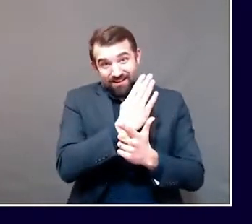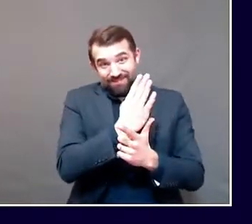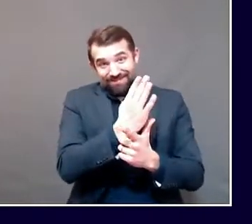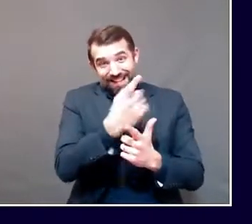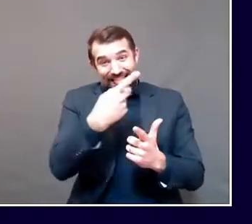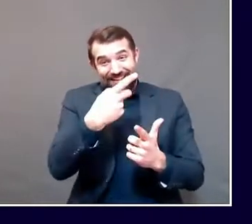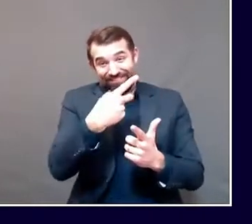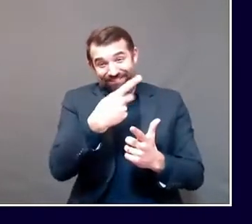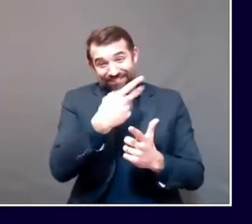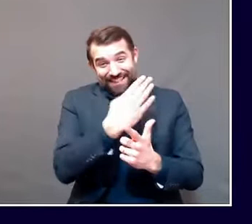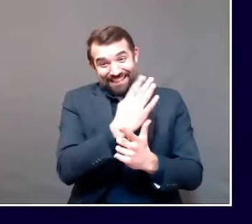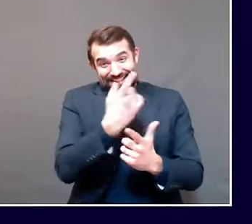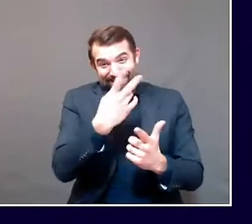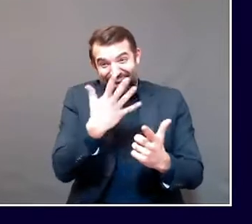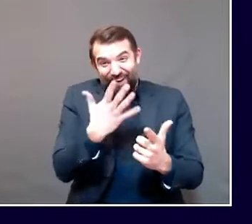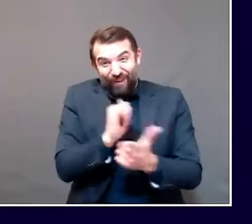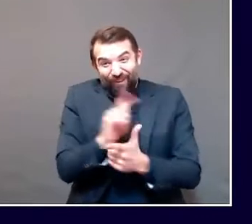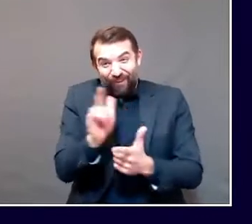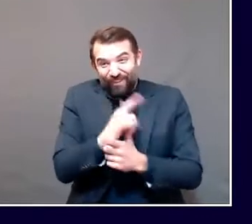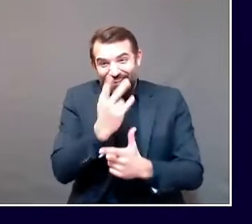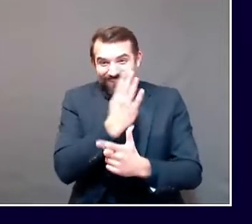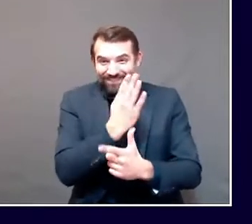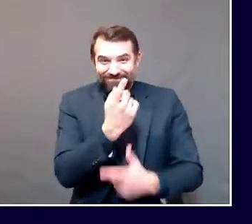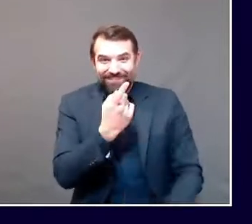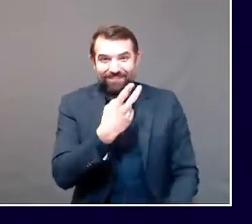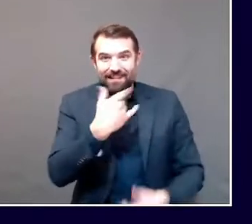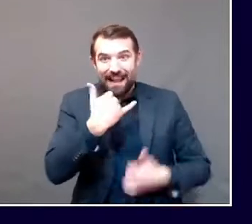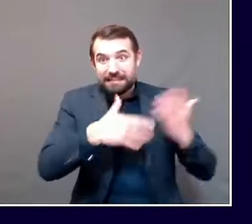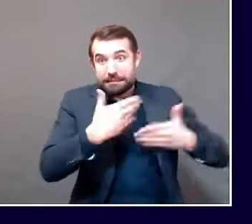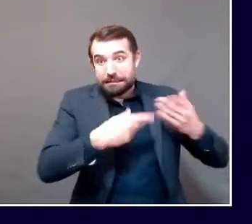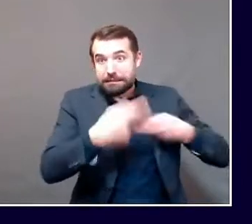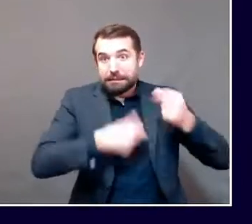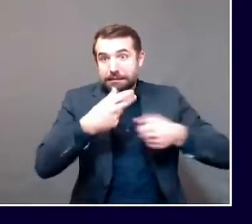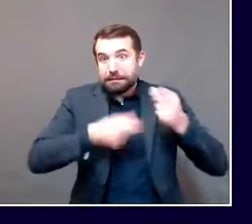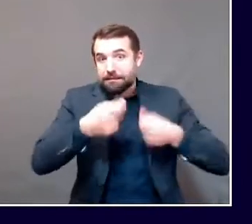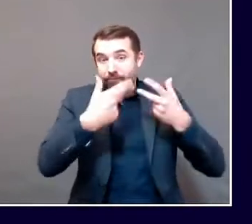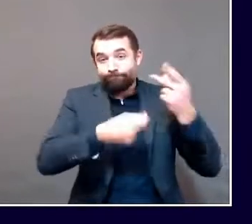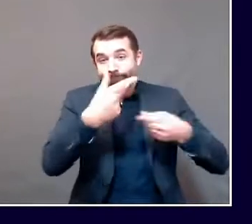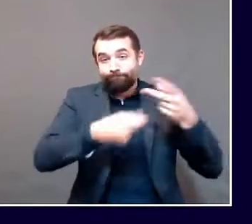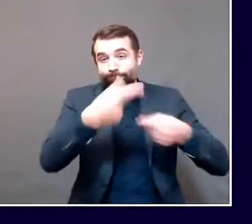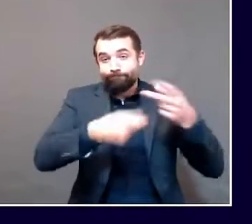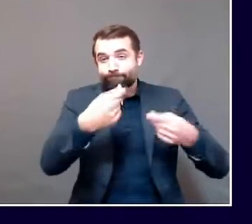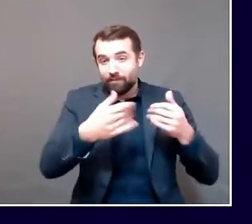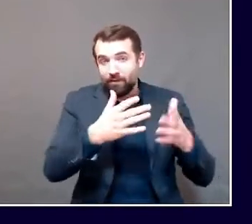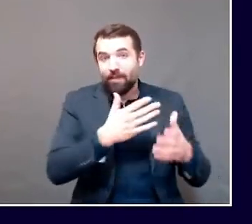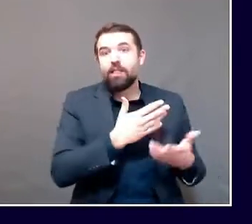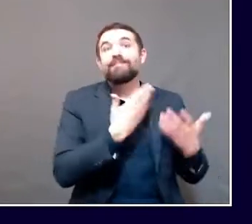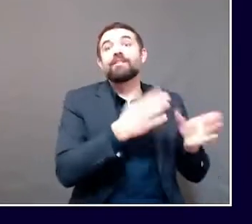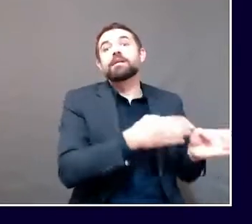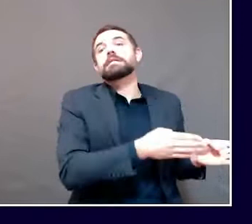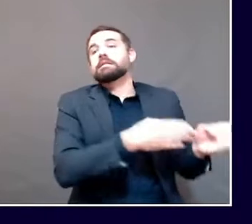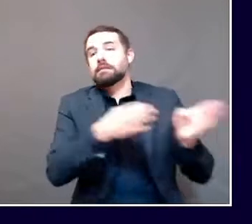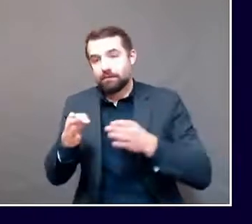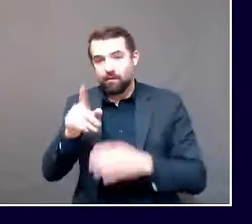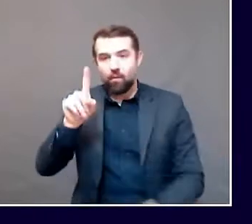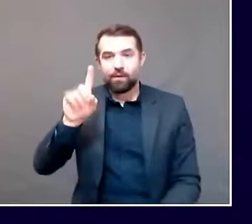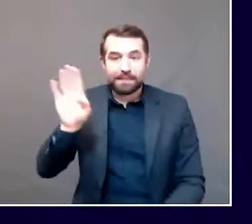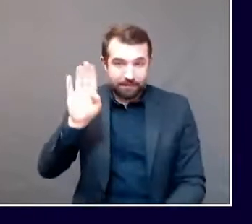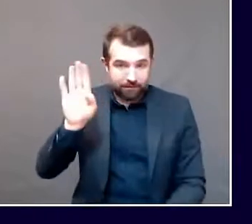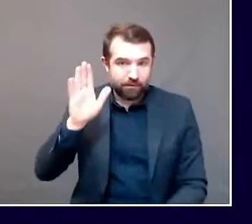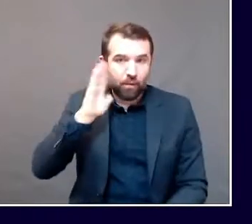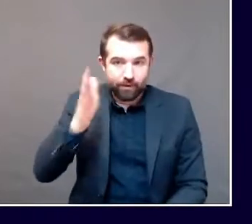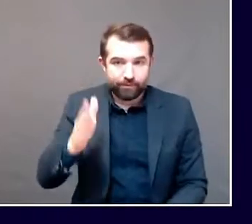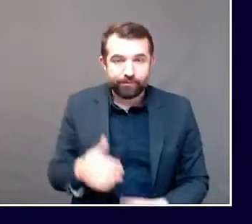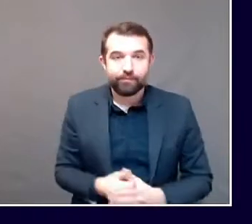the question of who gets vaccinated as part of phase 1B turns in large part on what the supply of